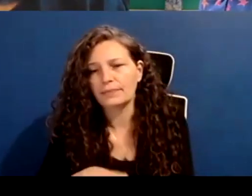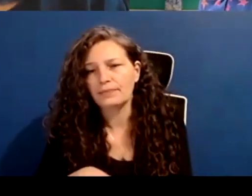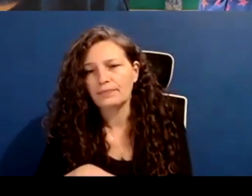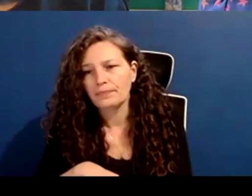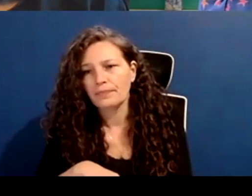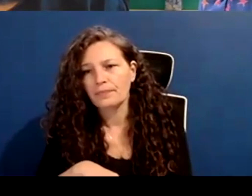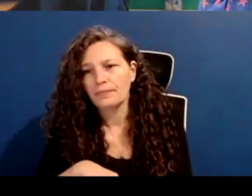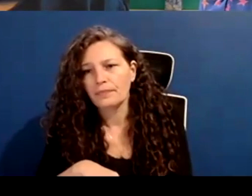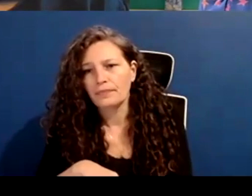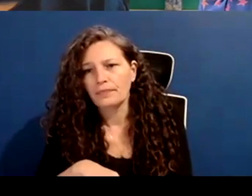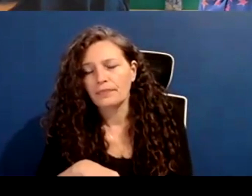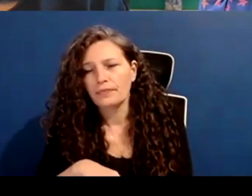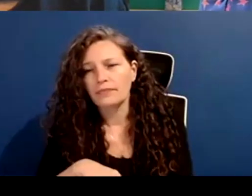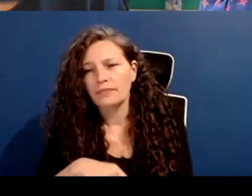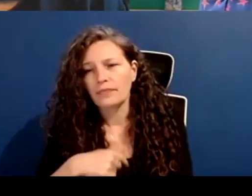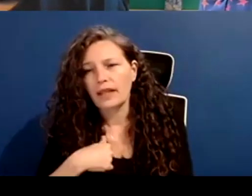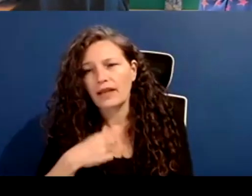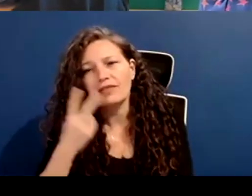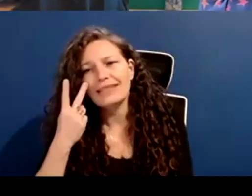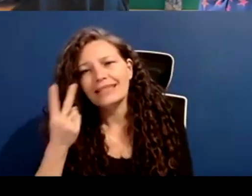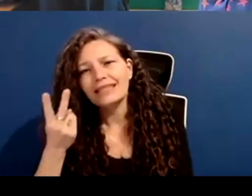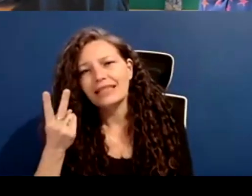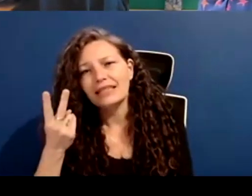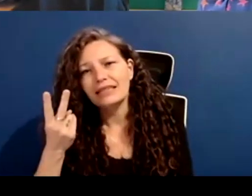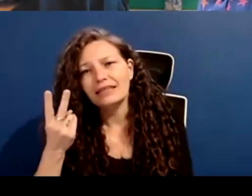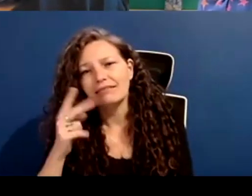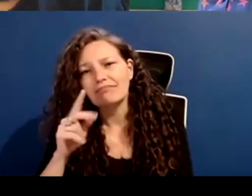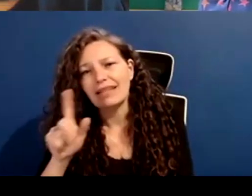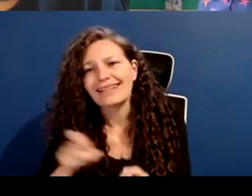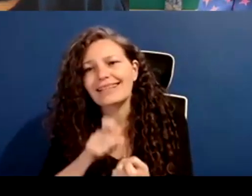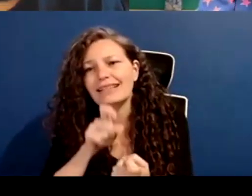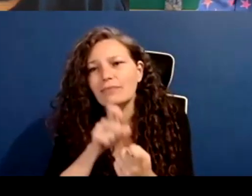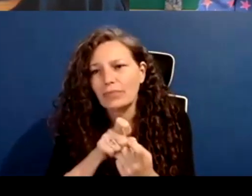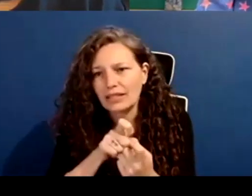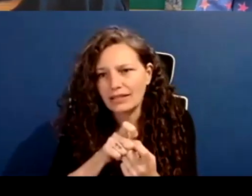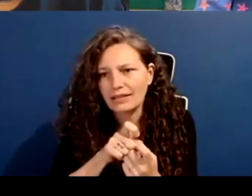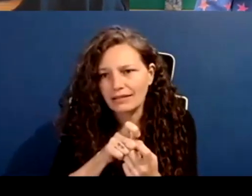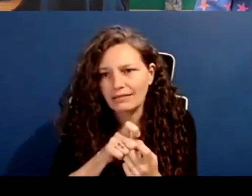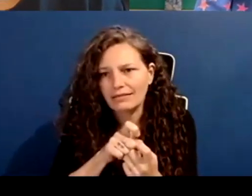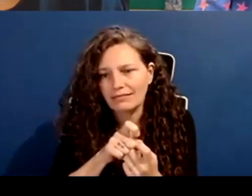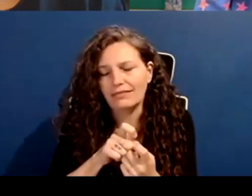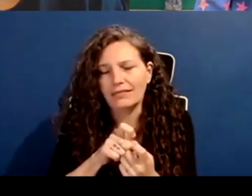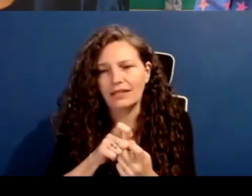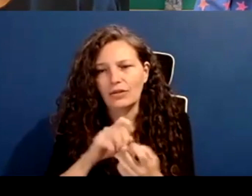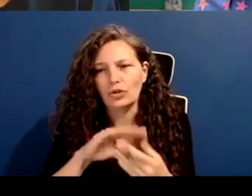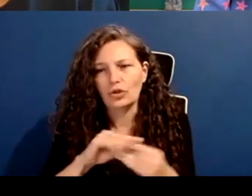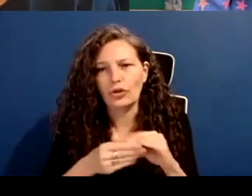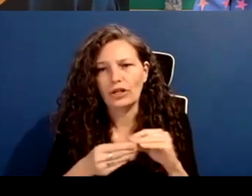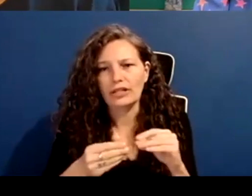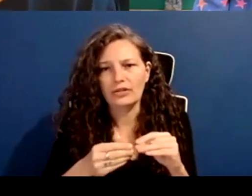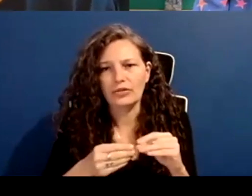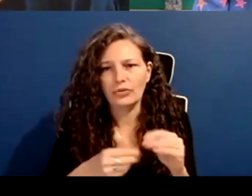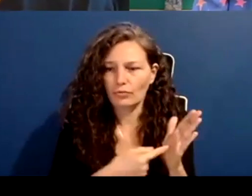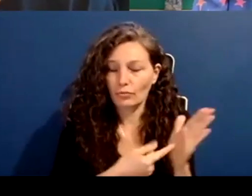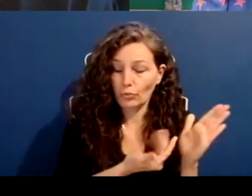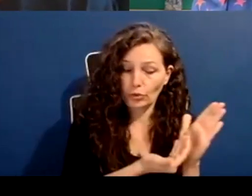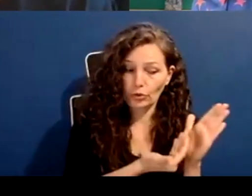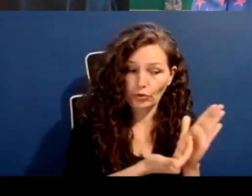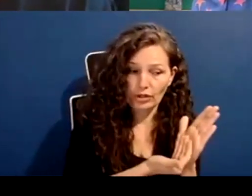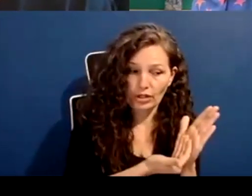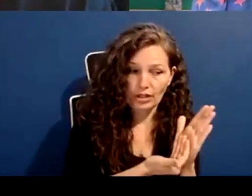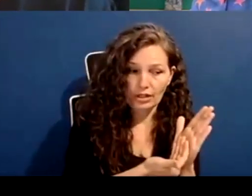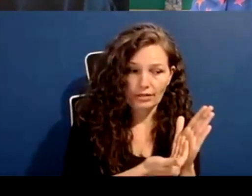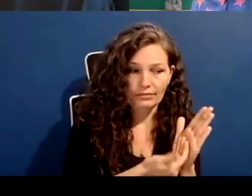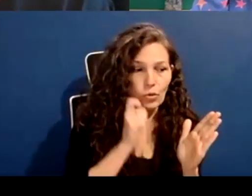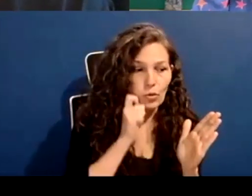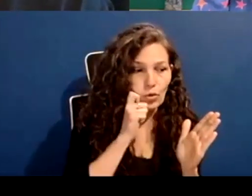being used to promote both ableism and racism by saying, this particular minority